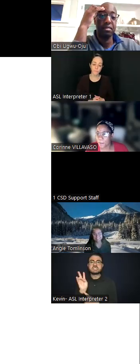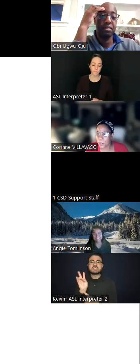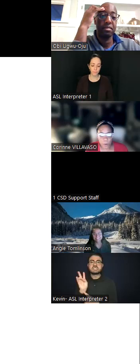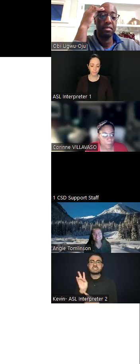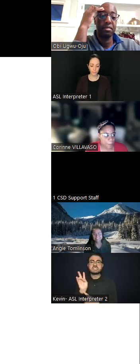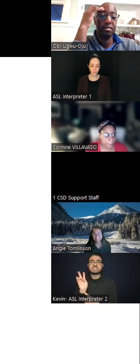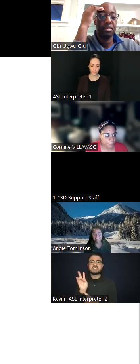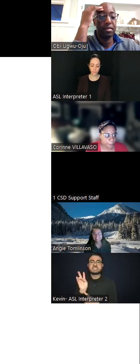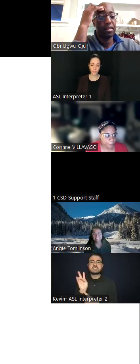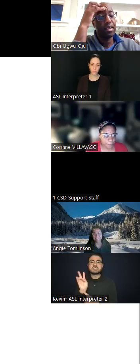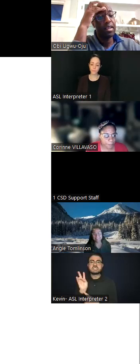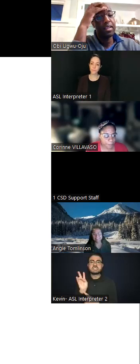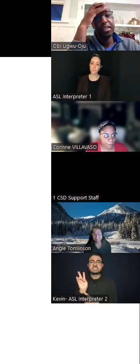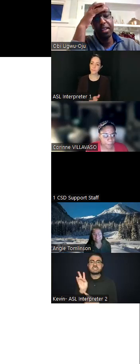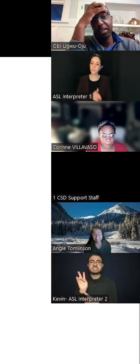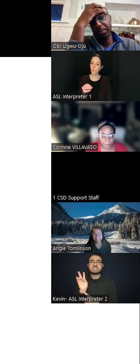Co-Chair Obi.